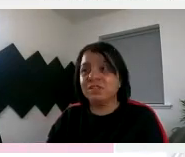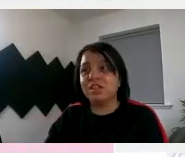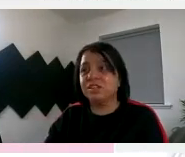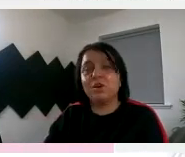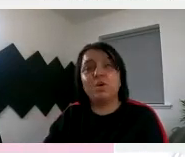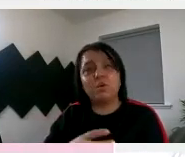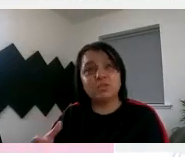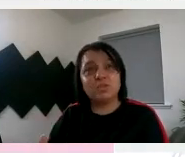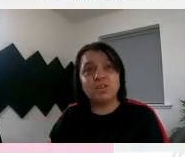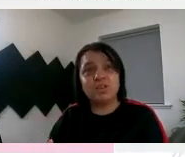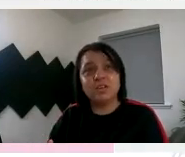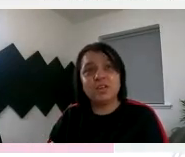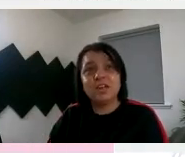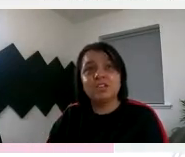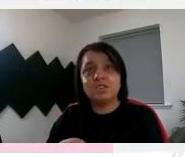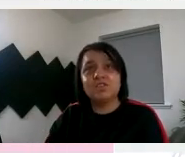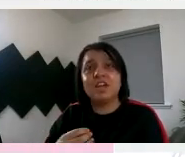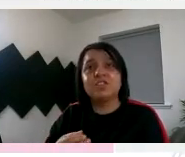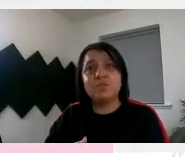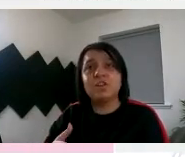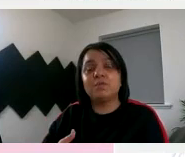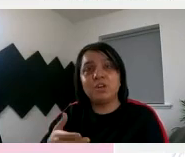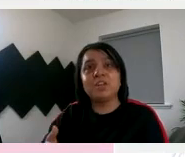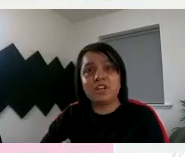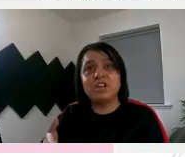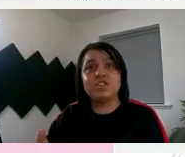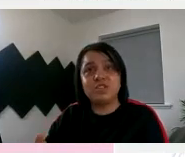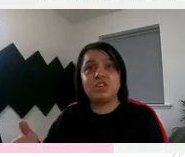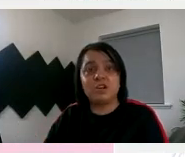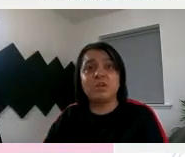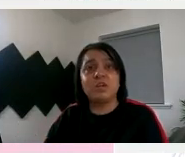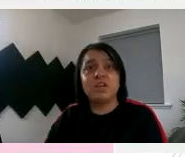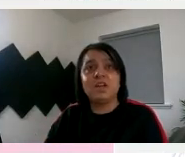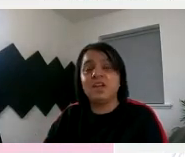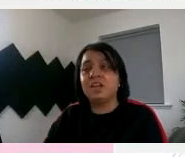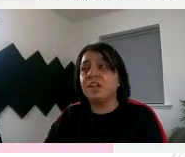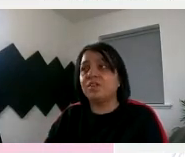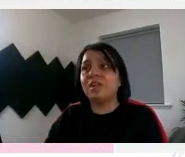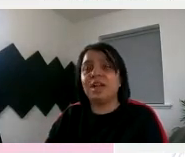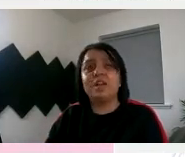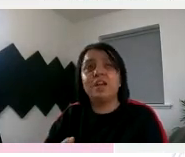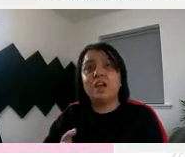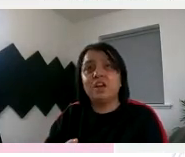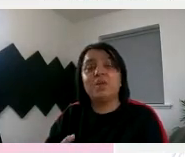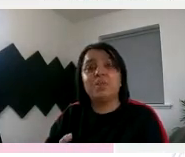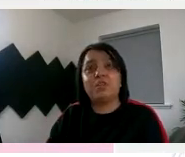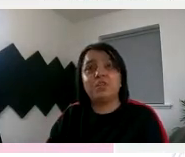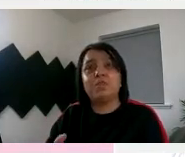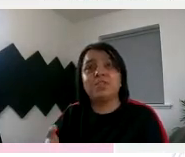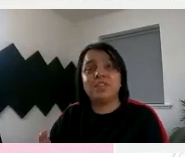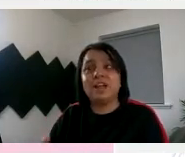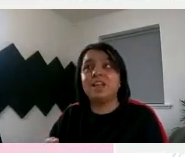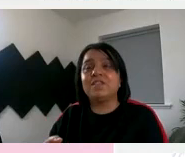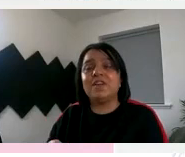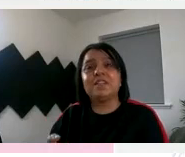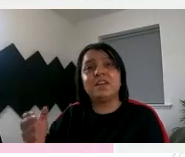because it's so old school. So they've changed, wording has changed over time in the UK. A lot of people are using more